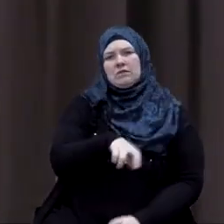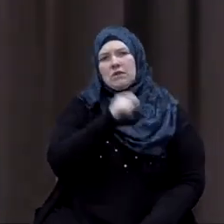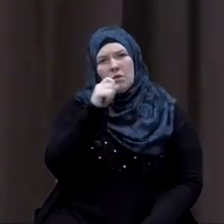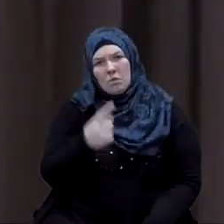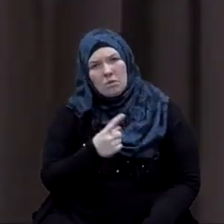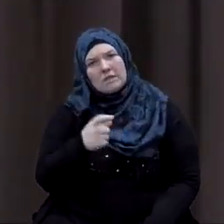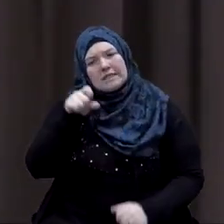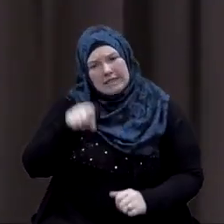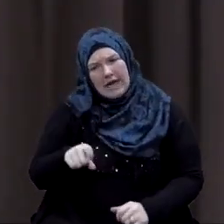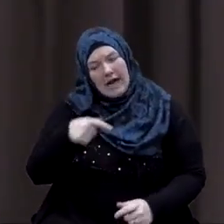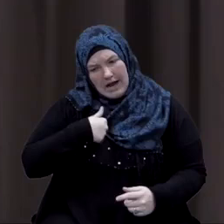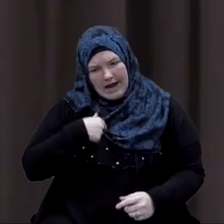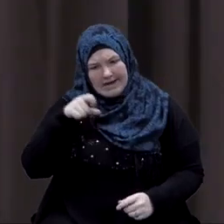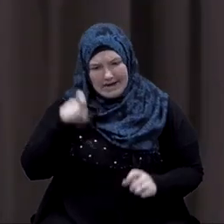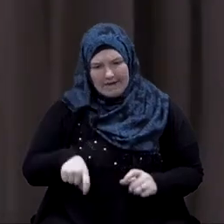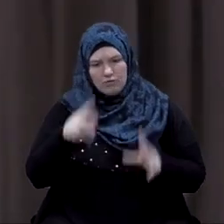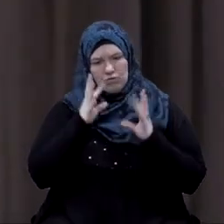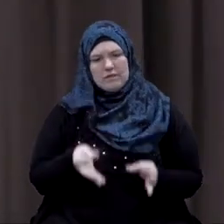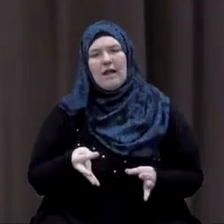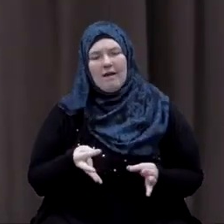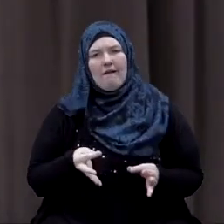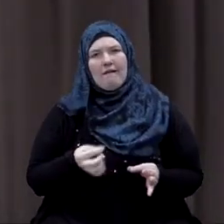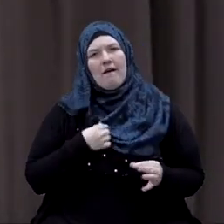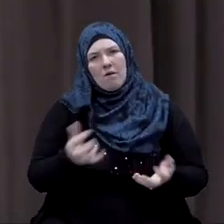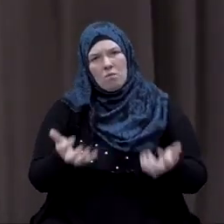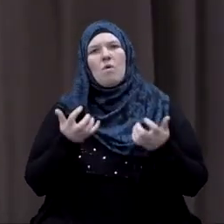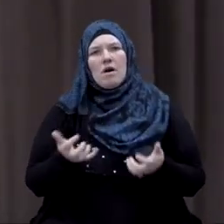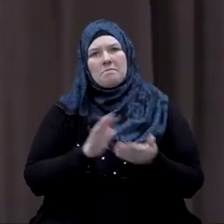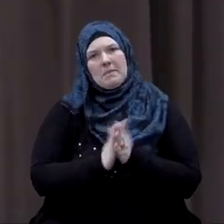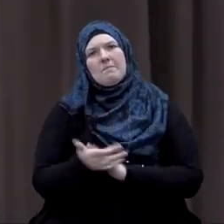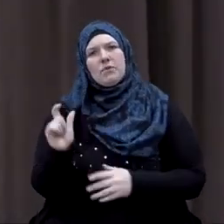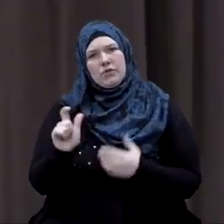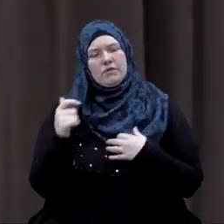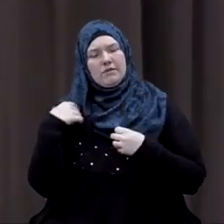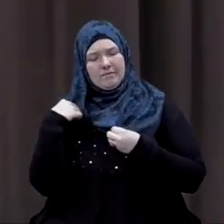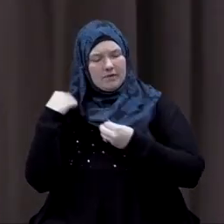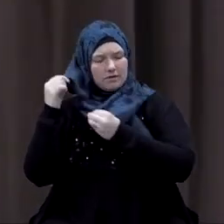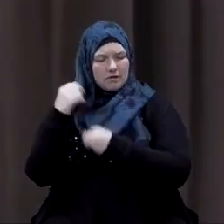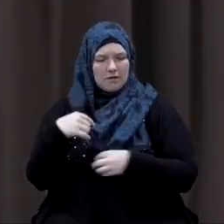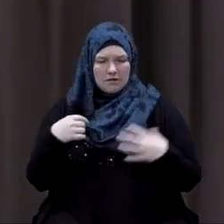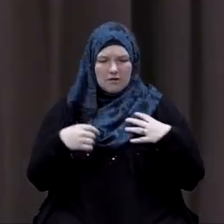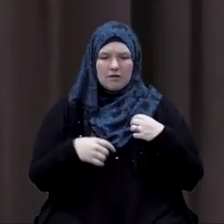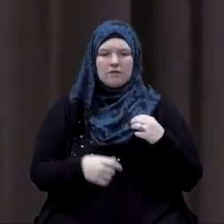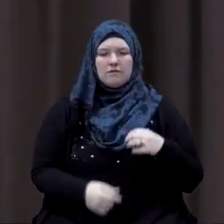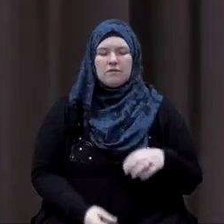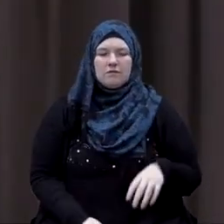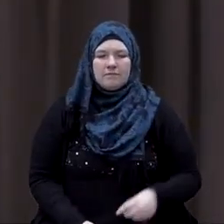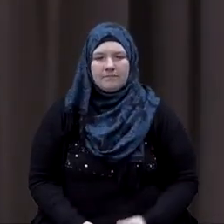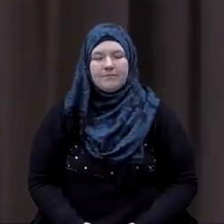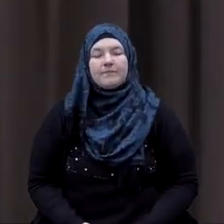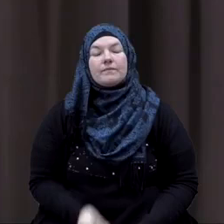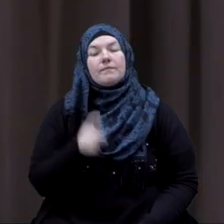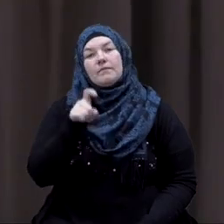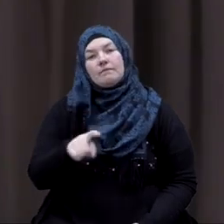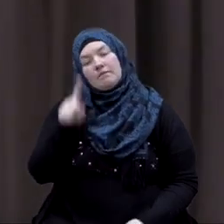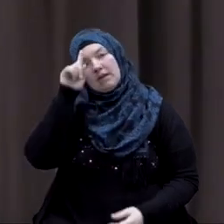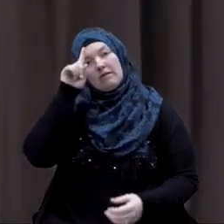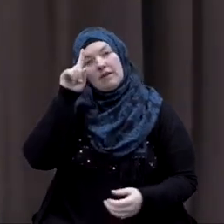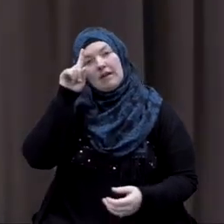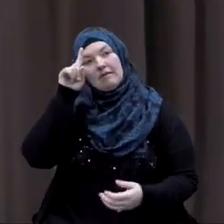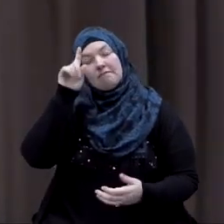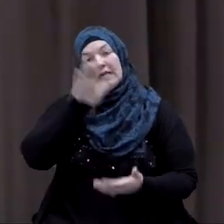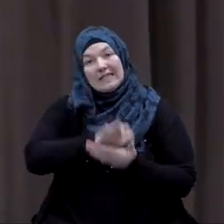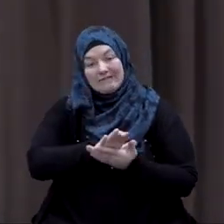not something that you copy from somebody. It has to be a faith that is